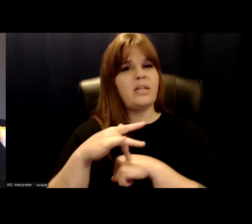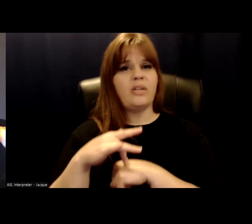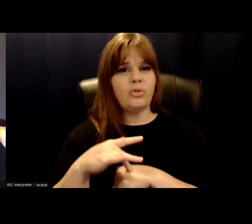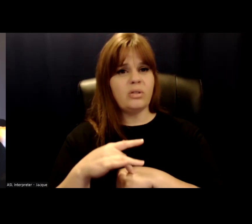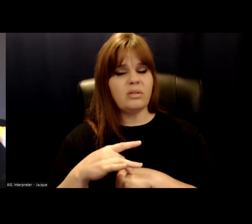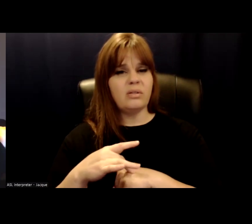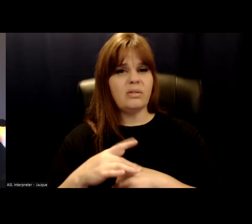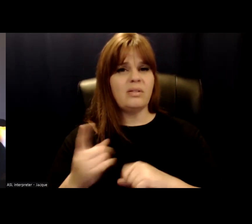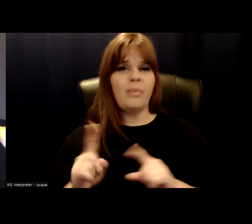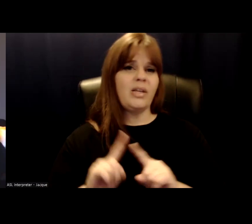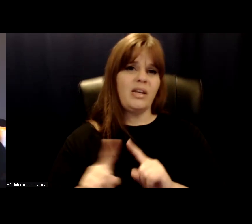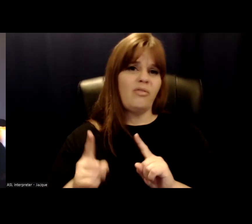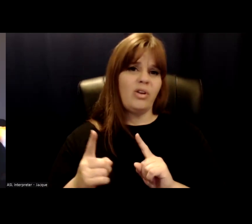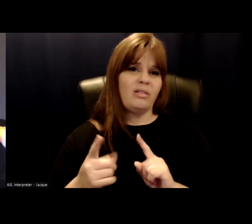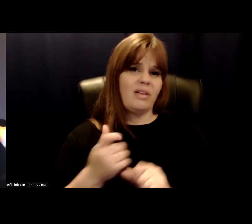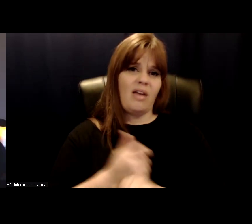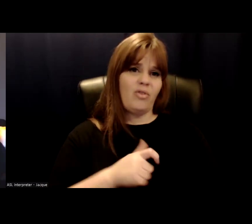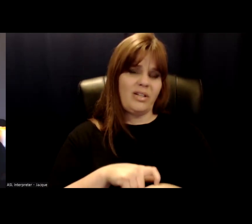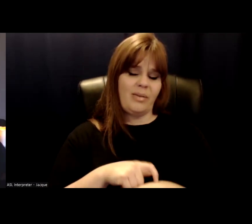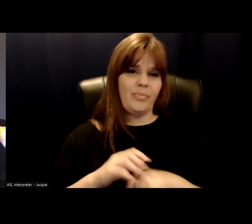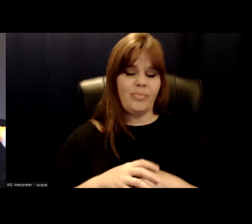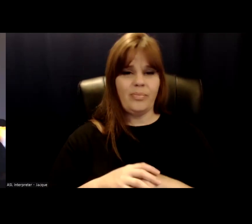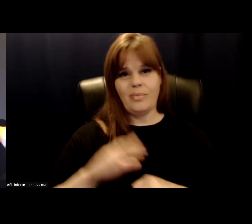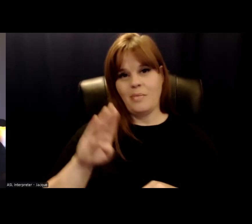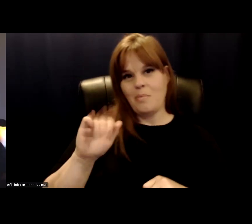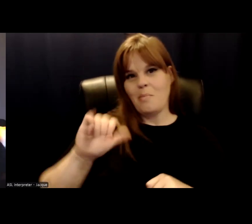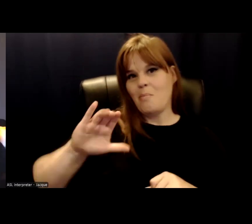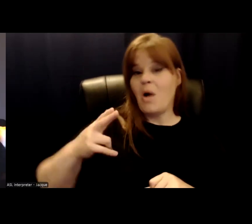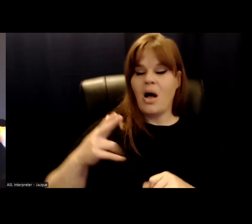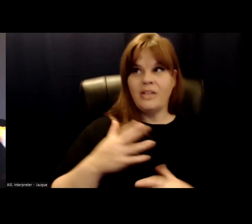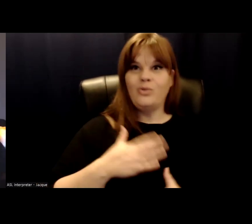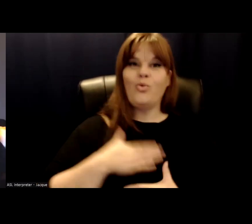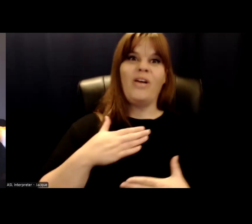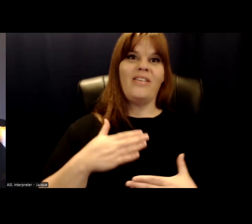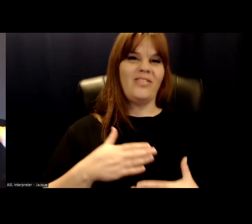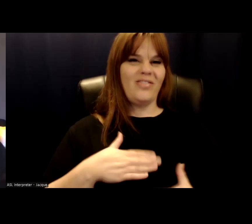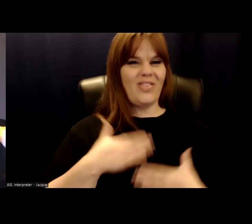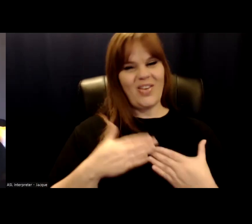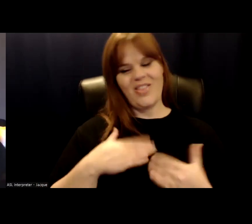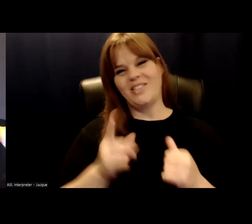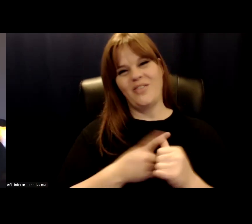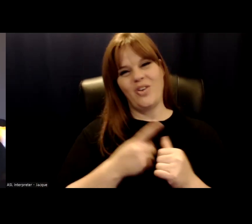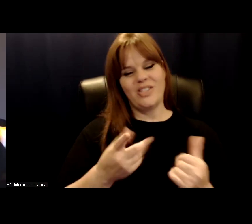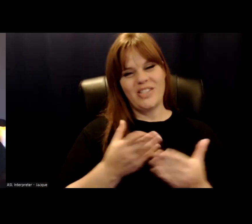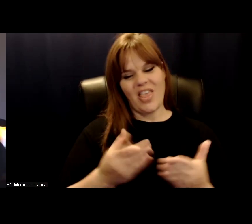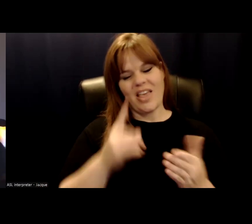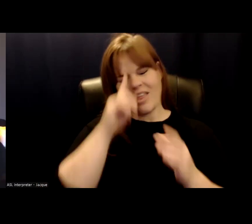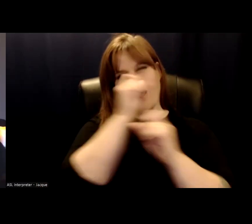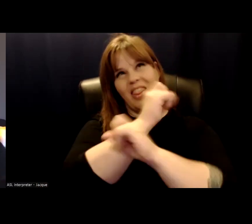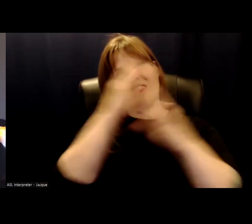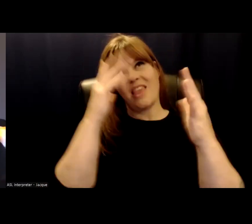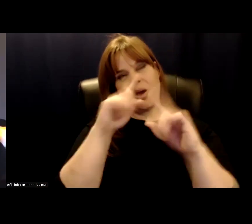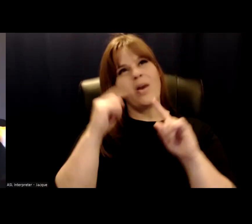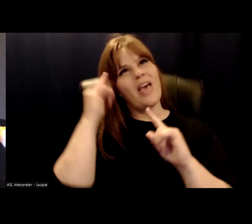something different every time. You know, that Bach is so joyful. And that's the first thing I think about when I think about music, is joy and